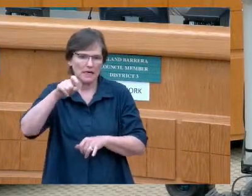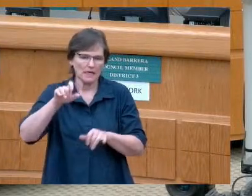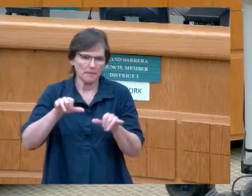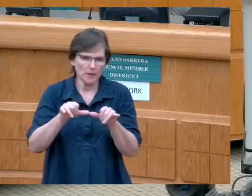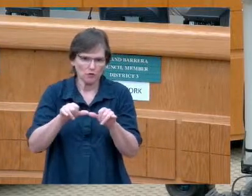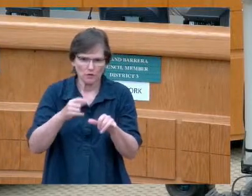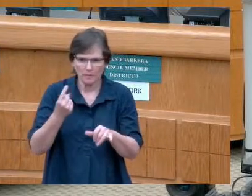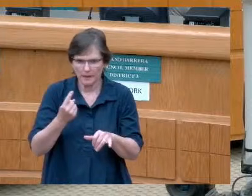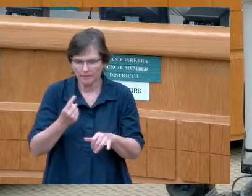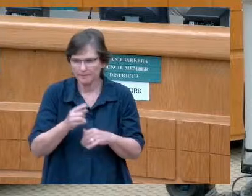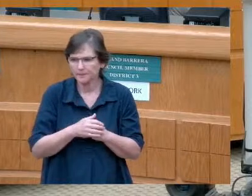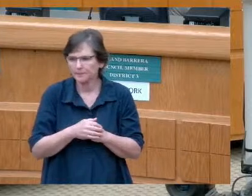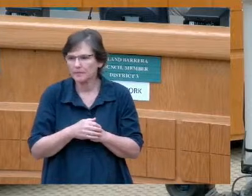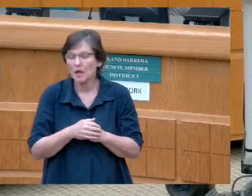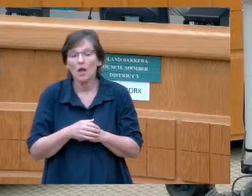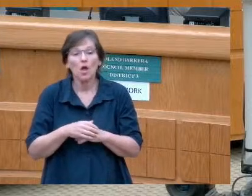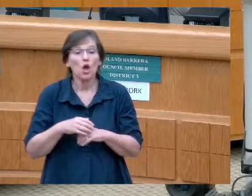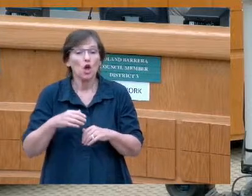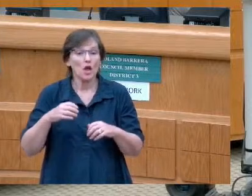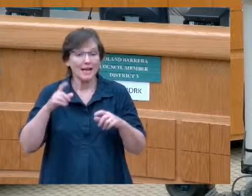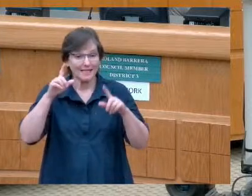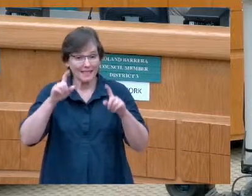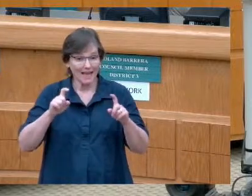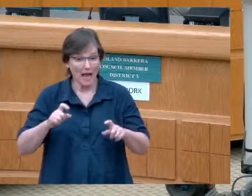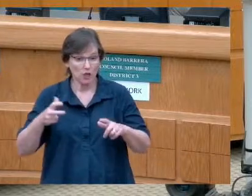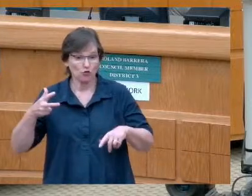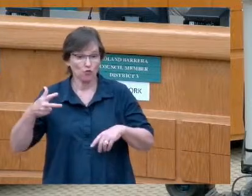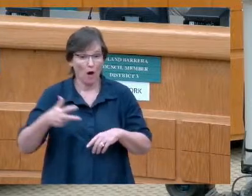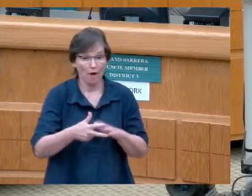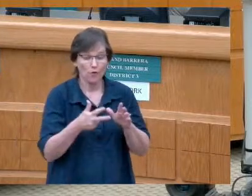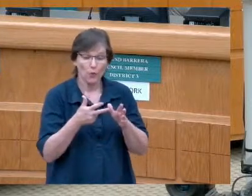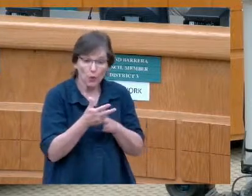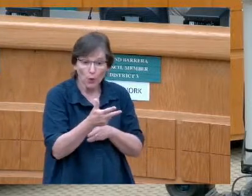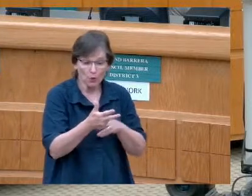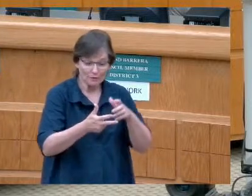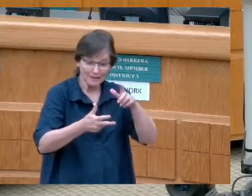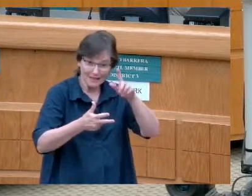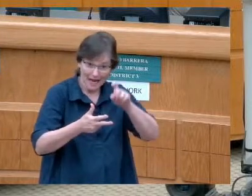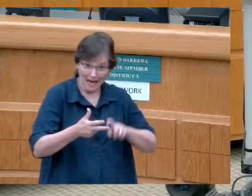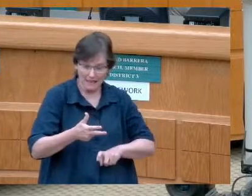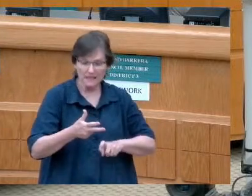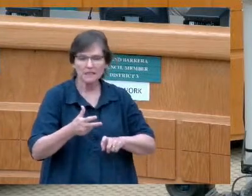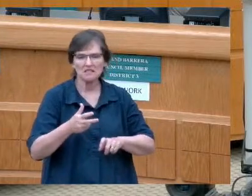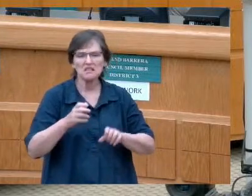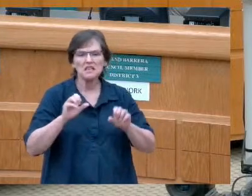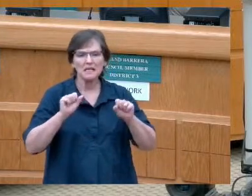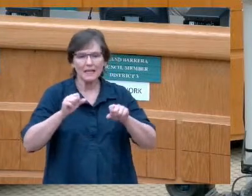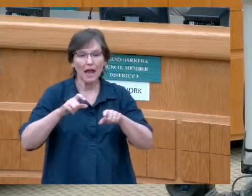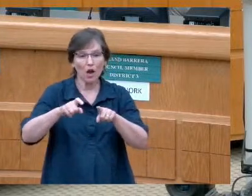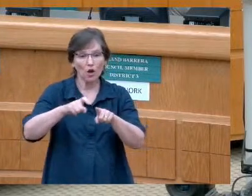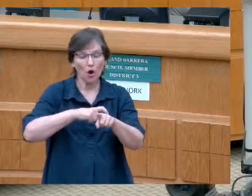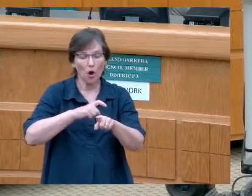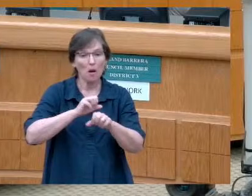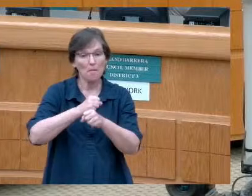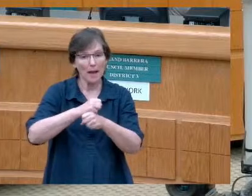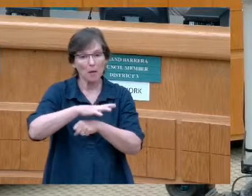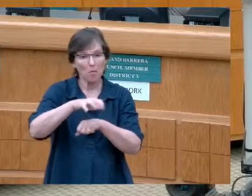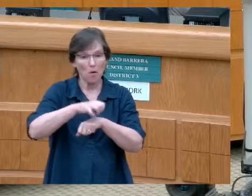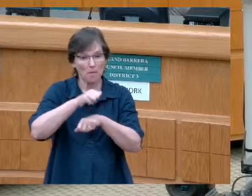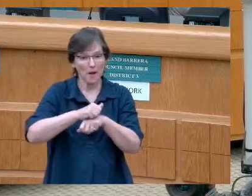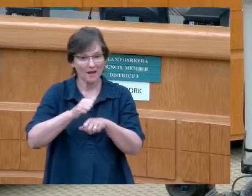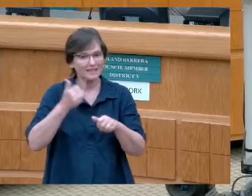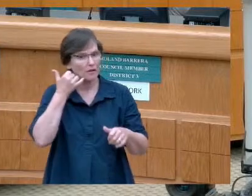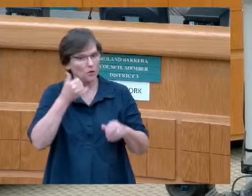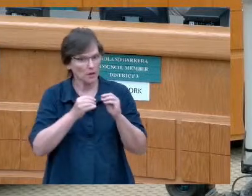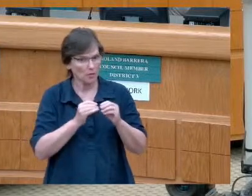at 6:30 in the morning, and you're welcome to call the 826-7200 to make an appointment if you are symptomatic for